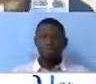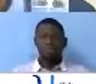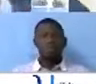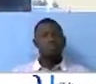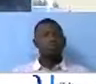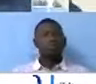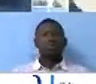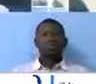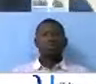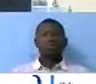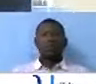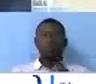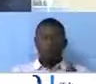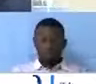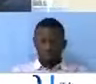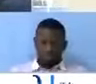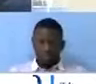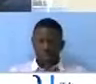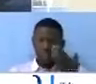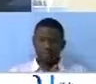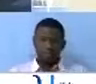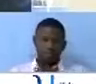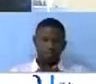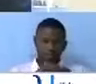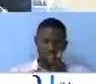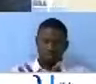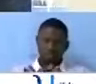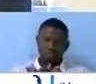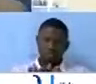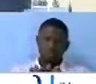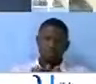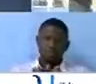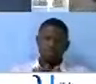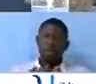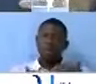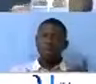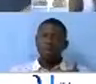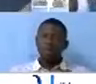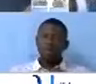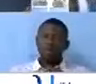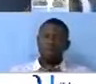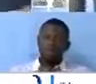but apart from this group, detention at Holdem